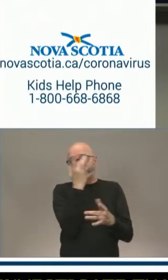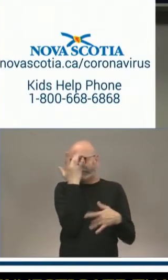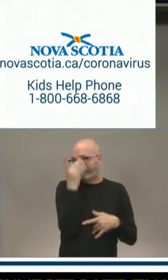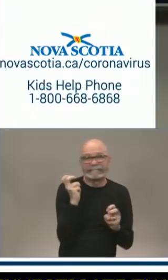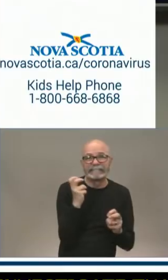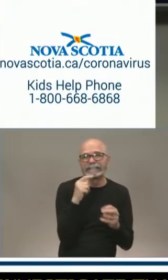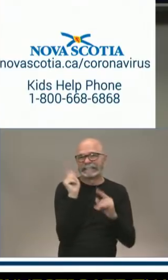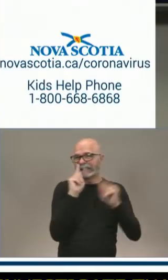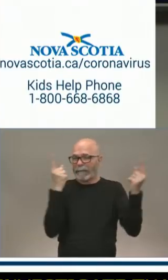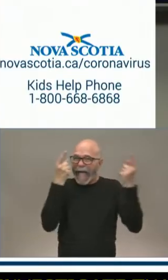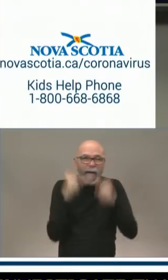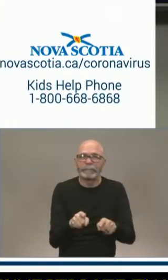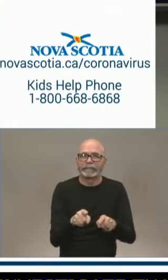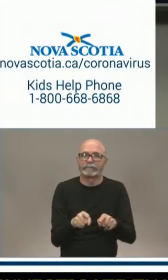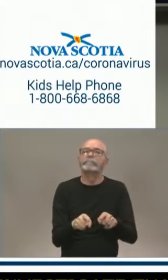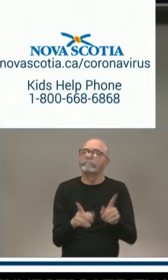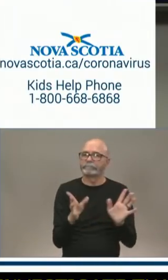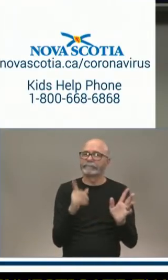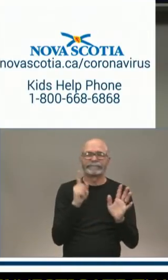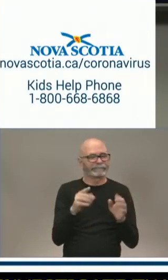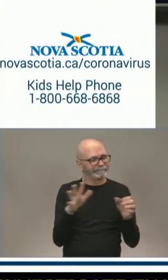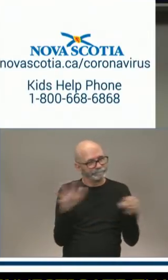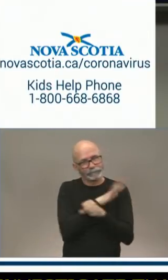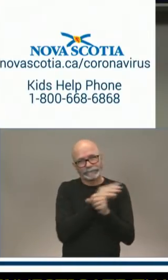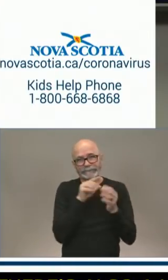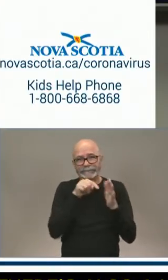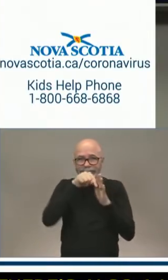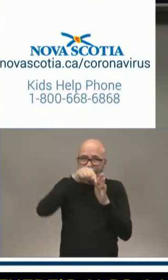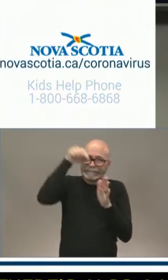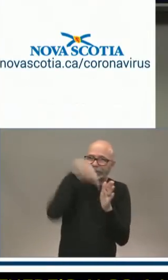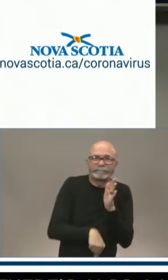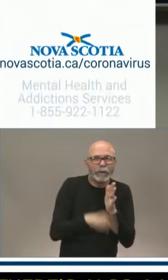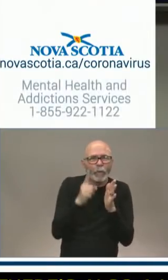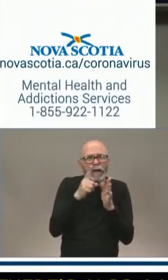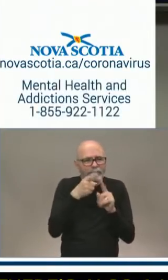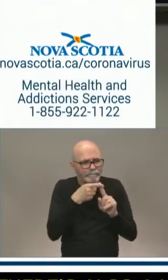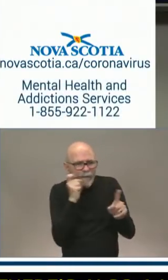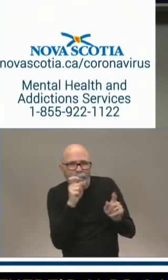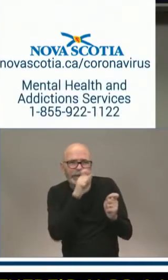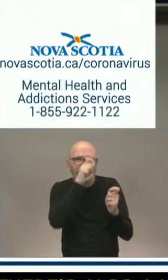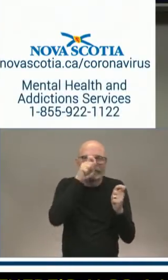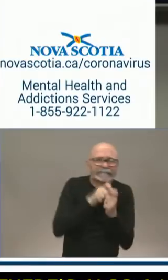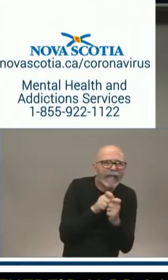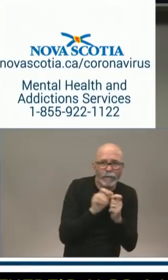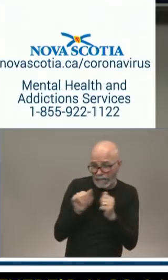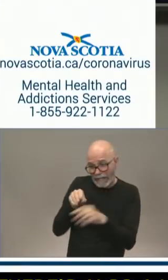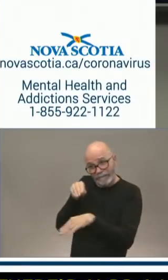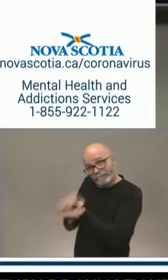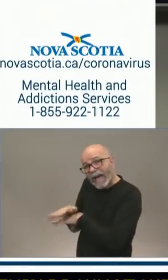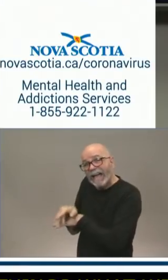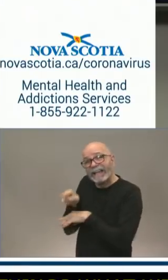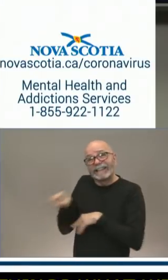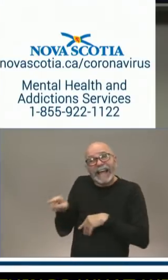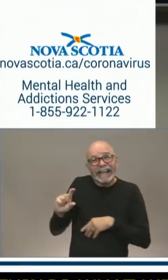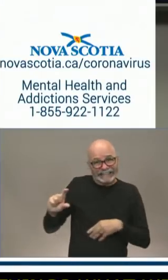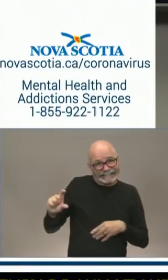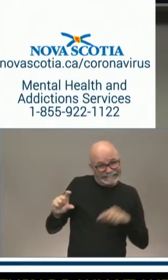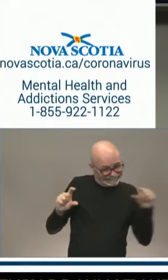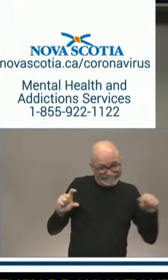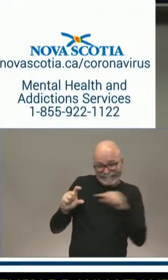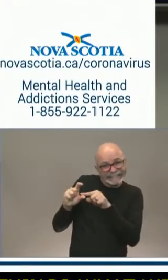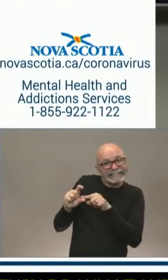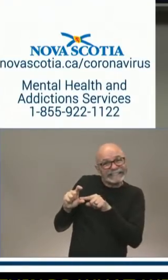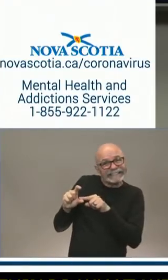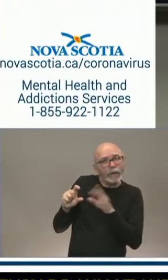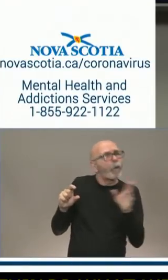assessment, to actually go through to do the work and say, what is the likelihood that this adverse health event was actually caused by the